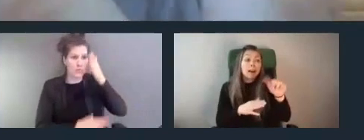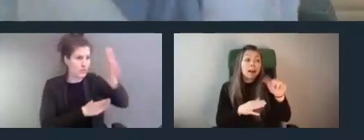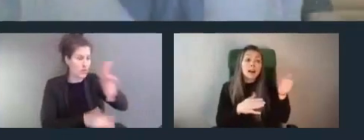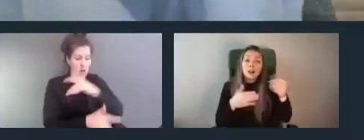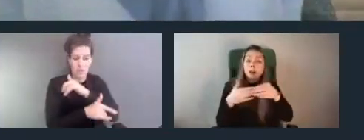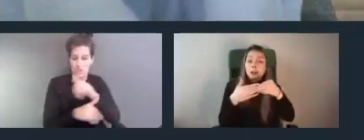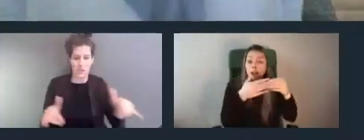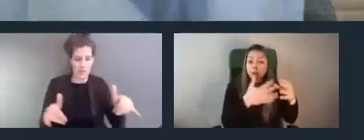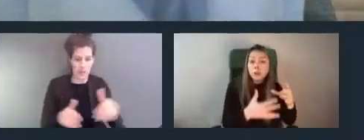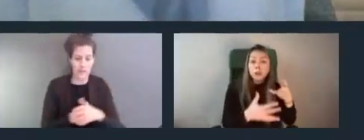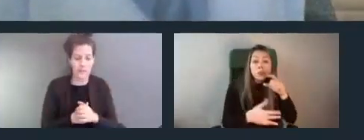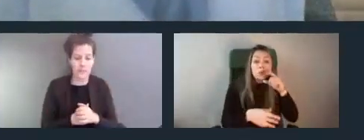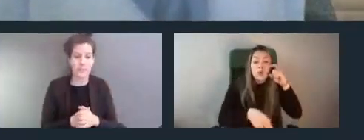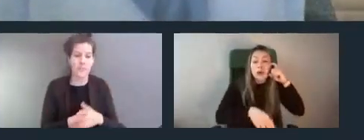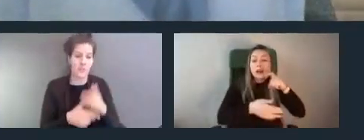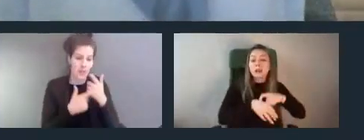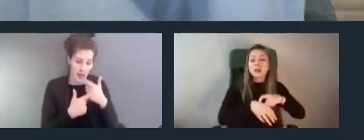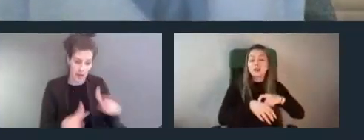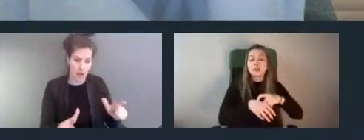Day internationally.